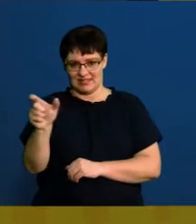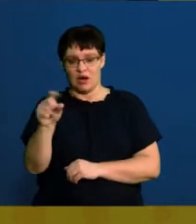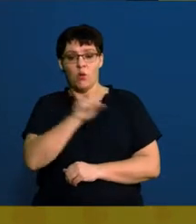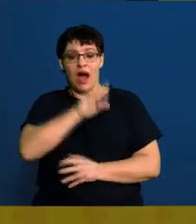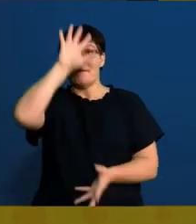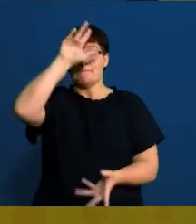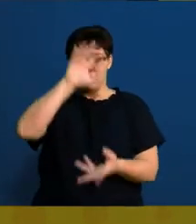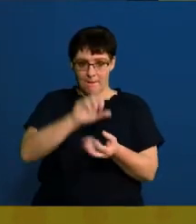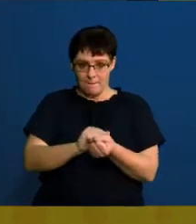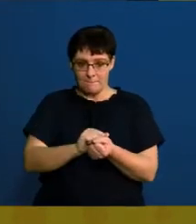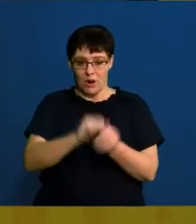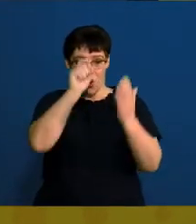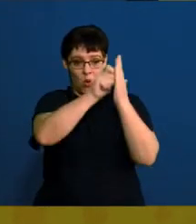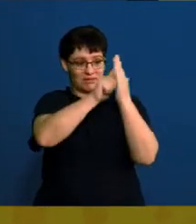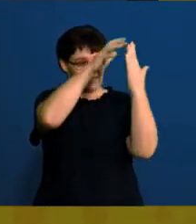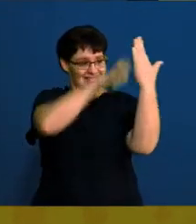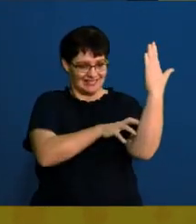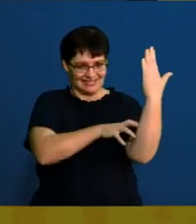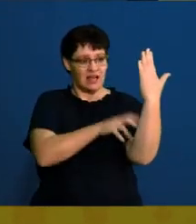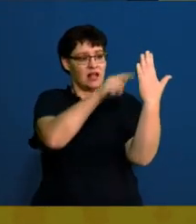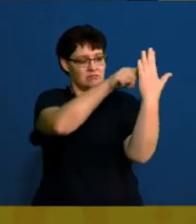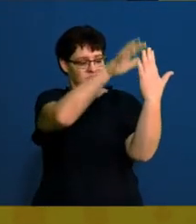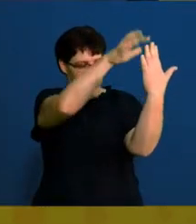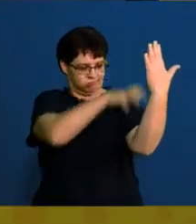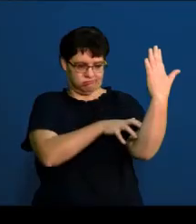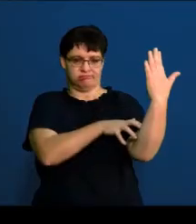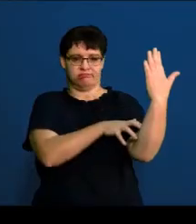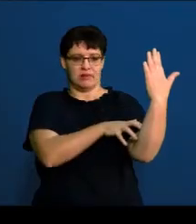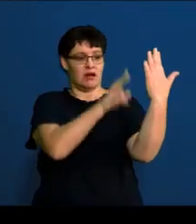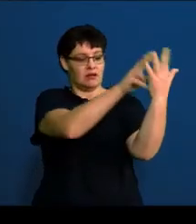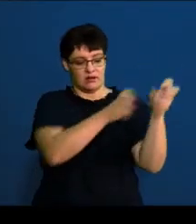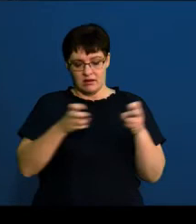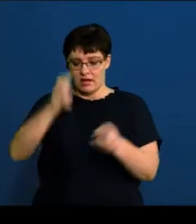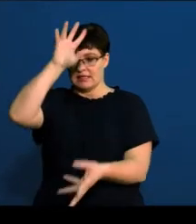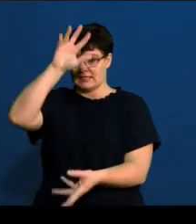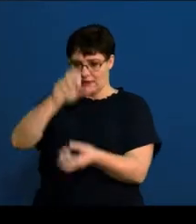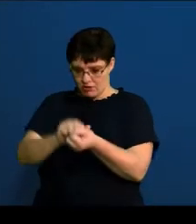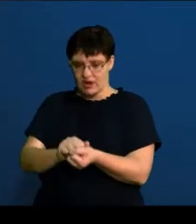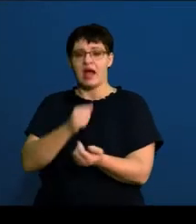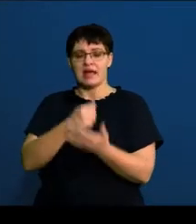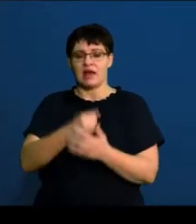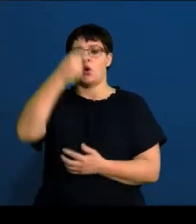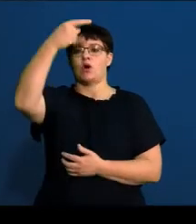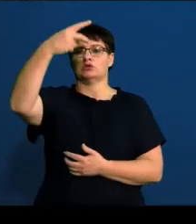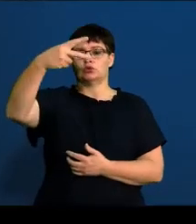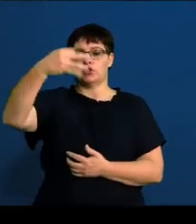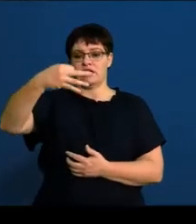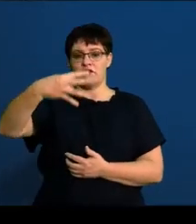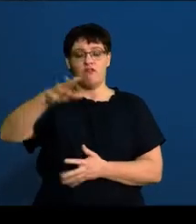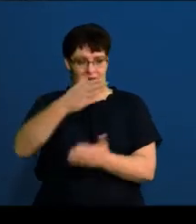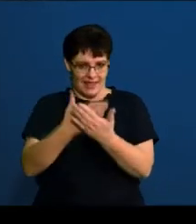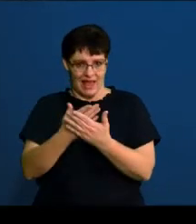summarizing a text, the text has to be a certain number of words. And then, okay, you can number it from 1 to 7. That is the